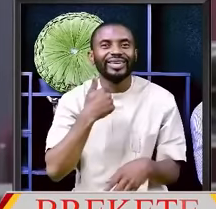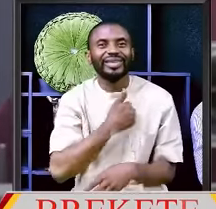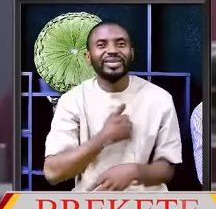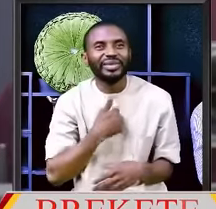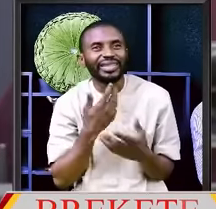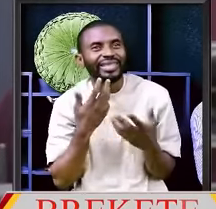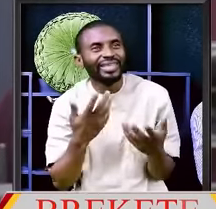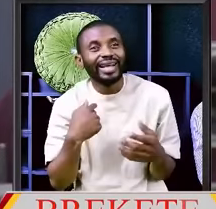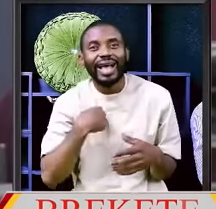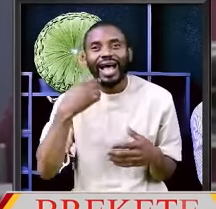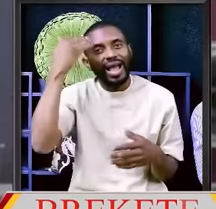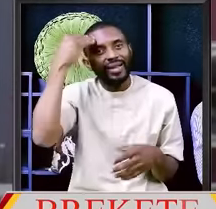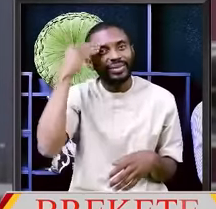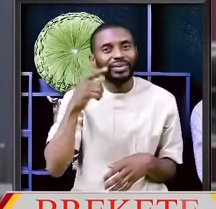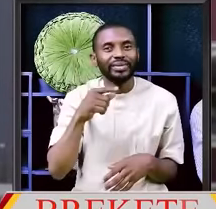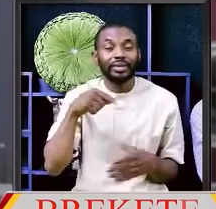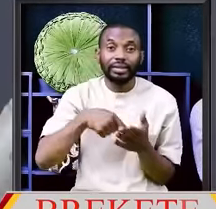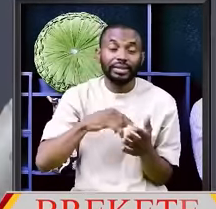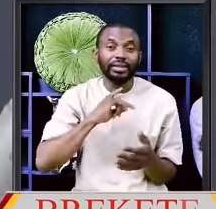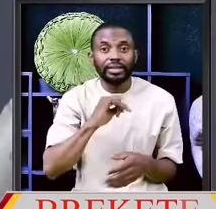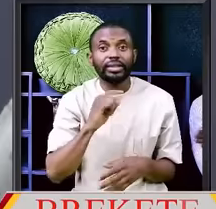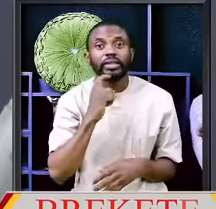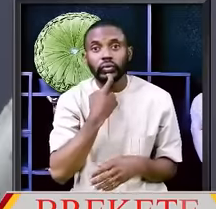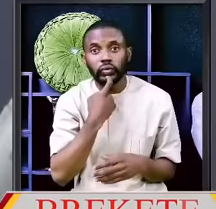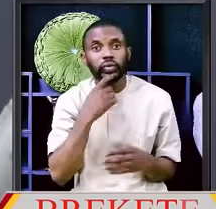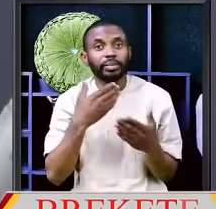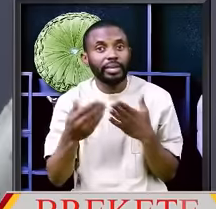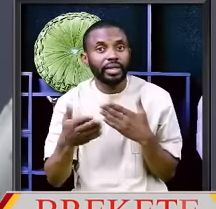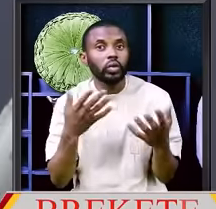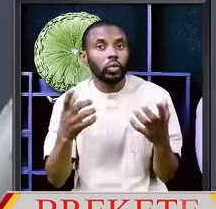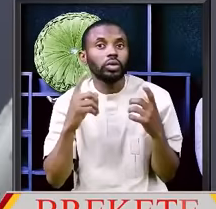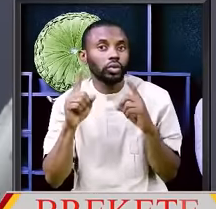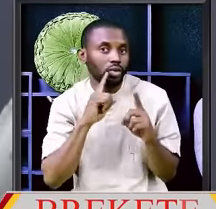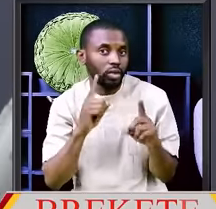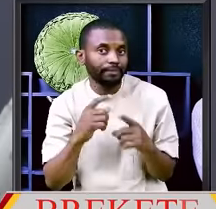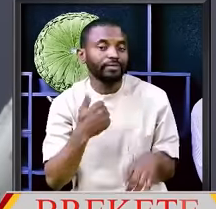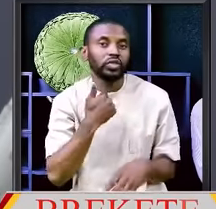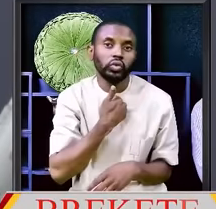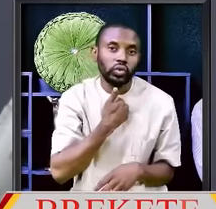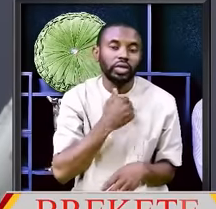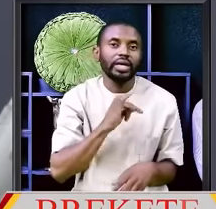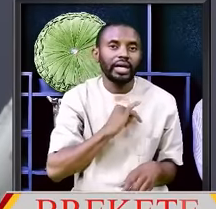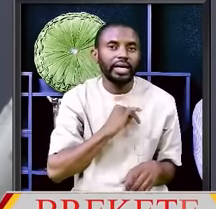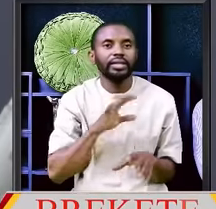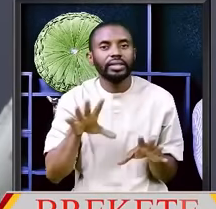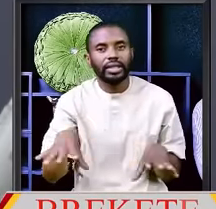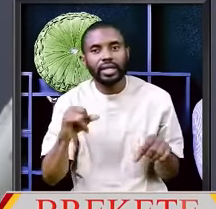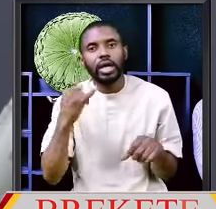say, I know, say, na serious thing you want to. Yeah. Say, sorry, say, I take